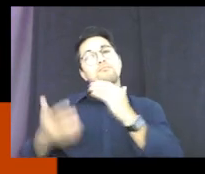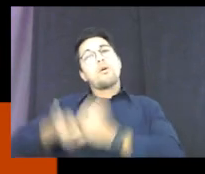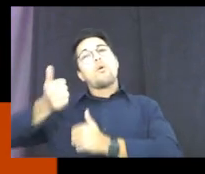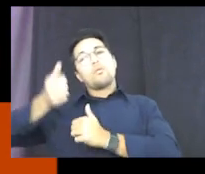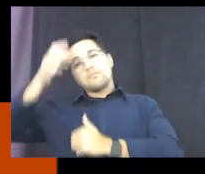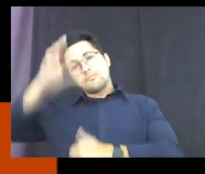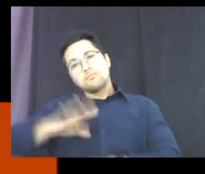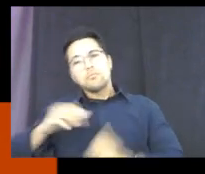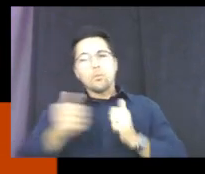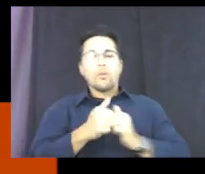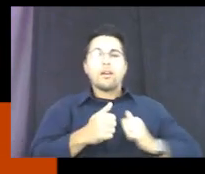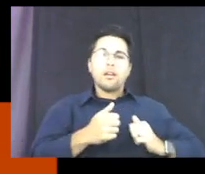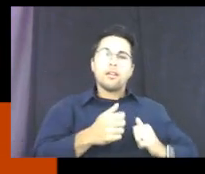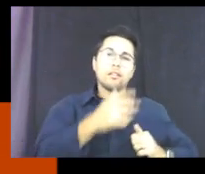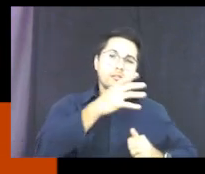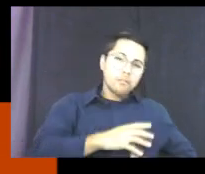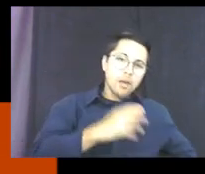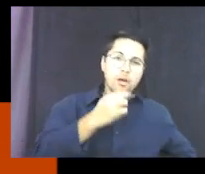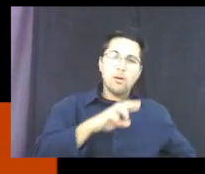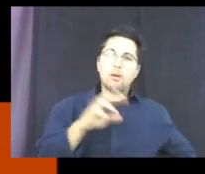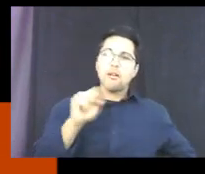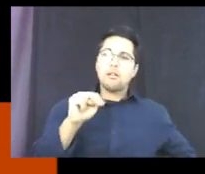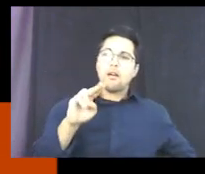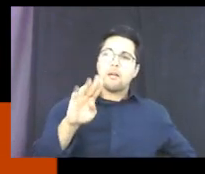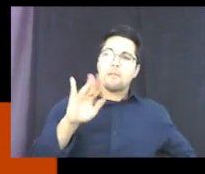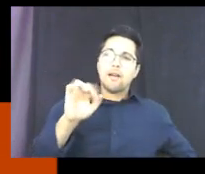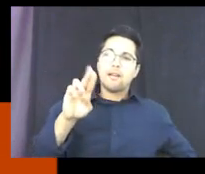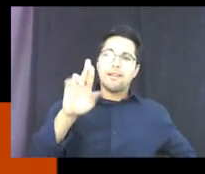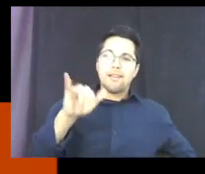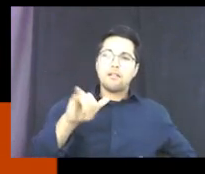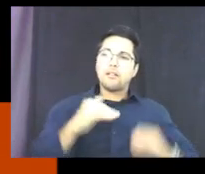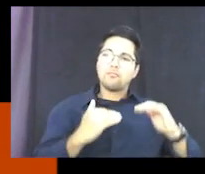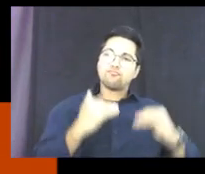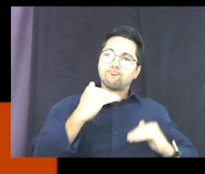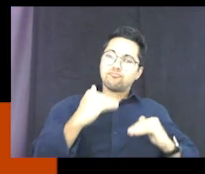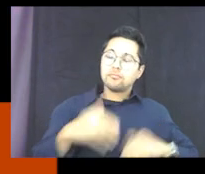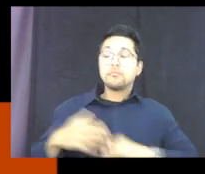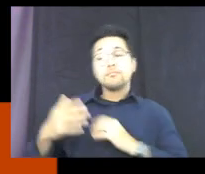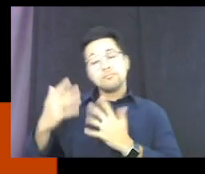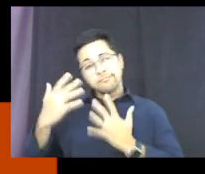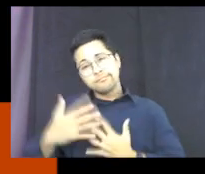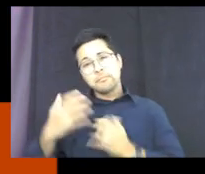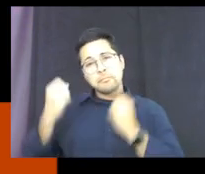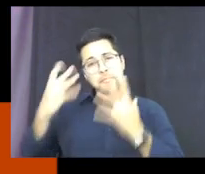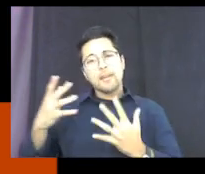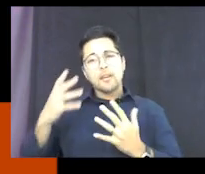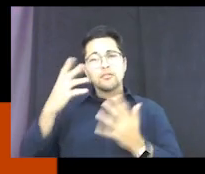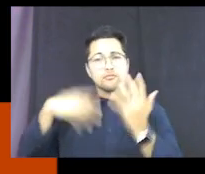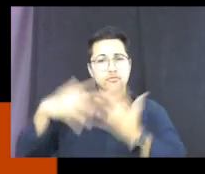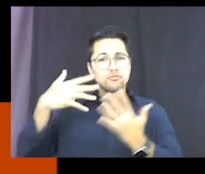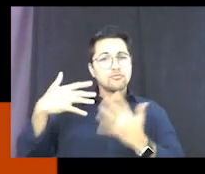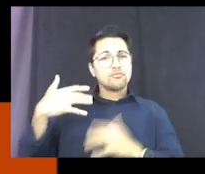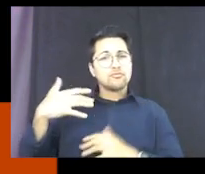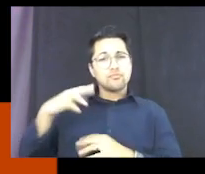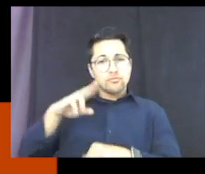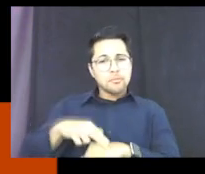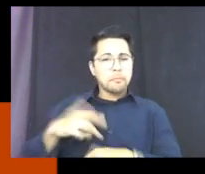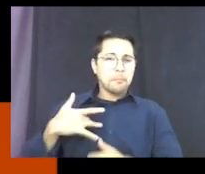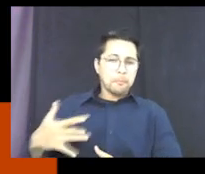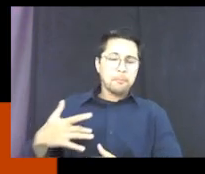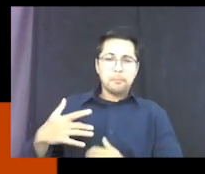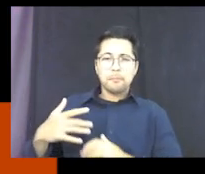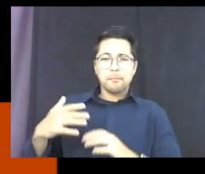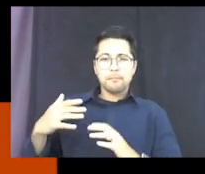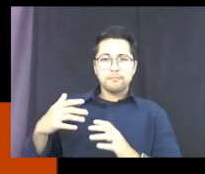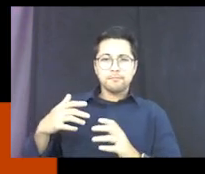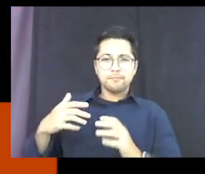and/or non-binary minority. Sadly, many neurotypical social norms tend to discourage non-romantic